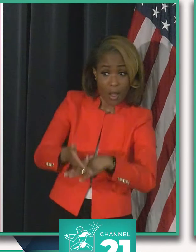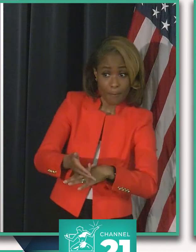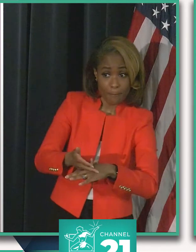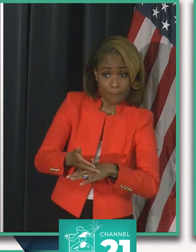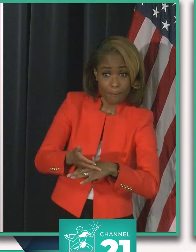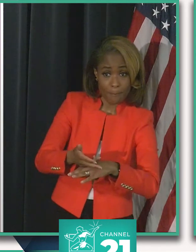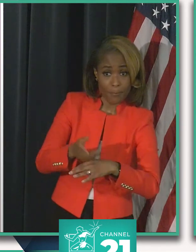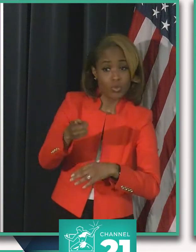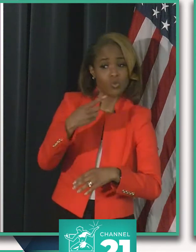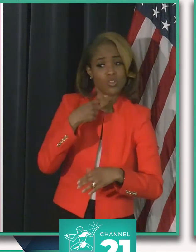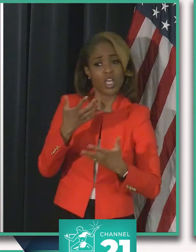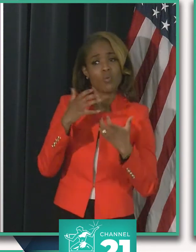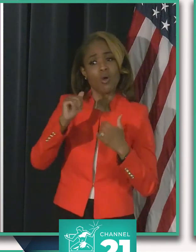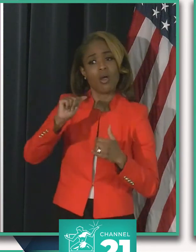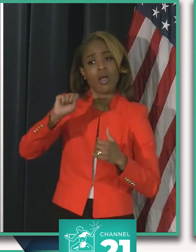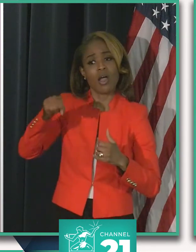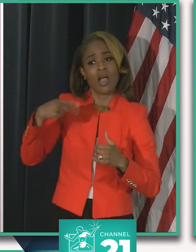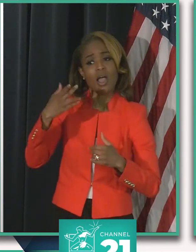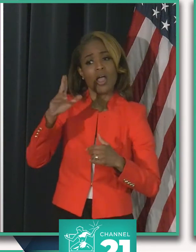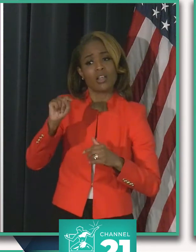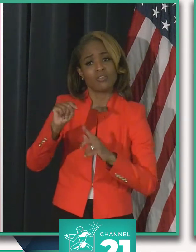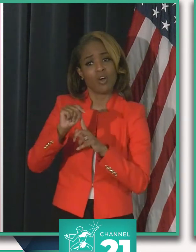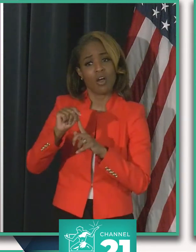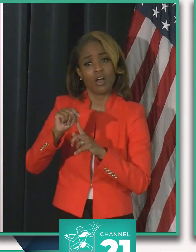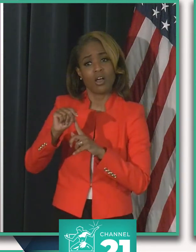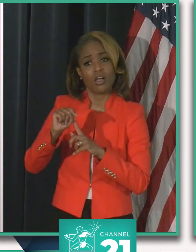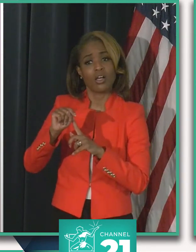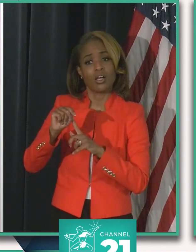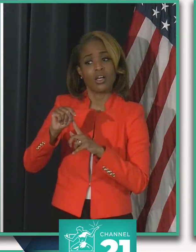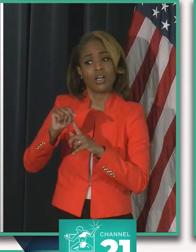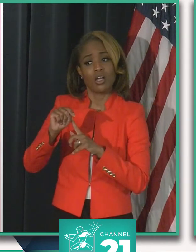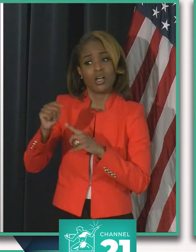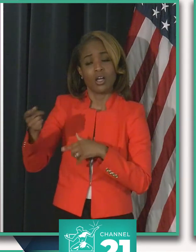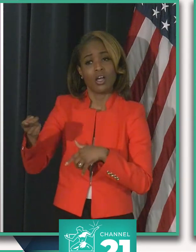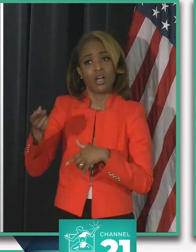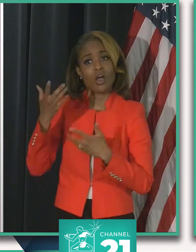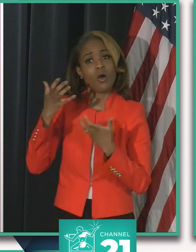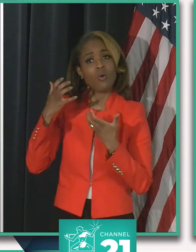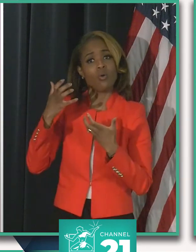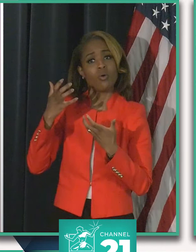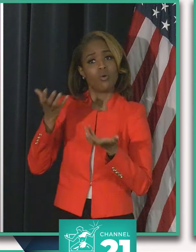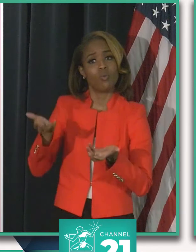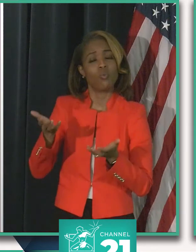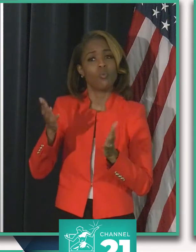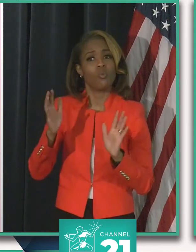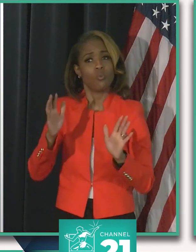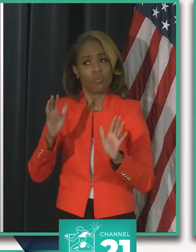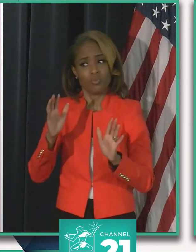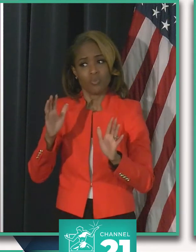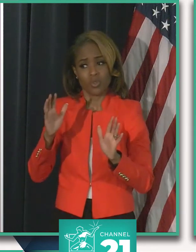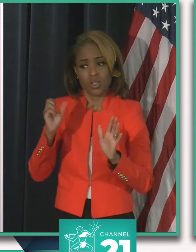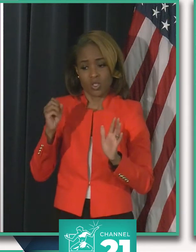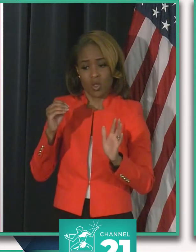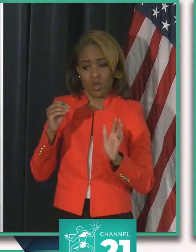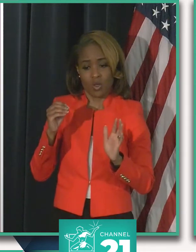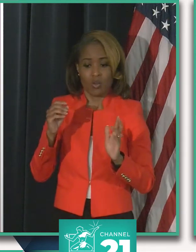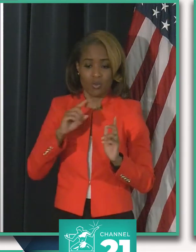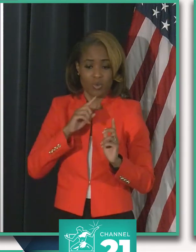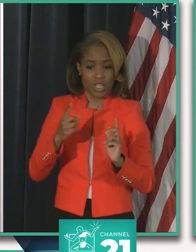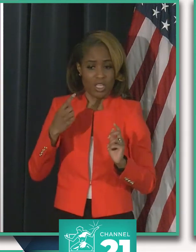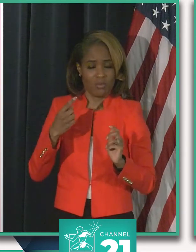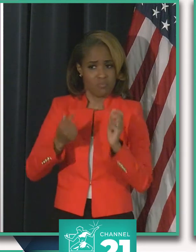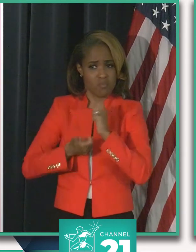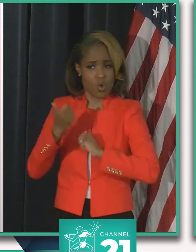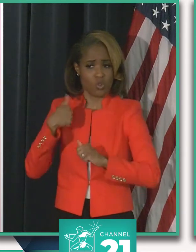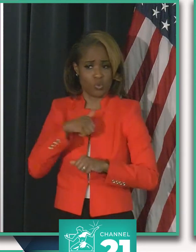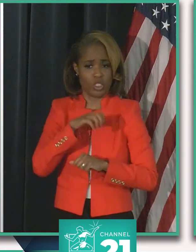When you say you want asphalt, we on the time. Okay. Yeah, we want asphalt. Okay, so we are by and large doing